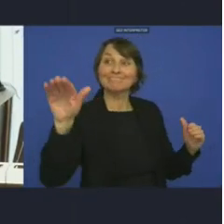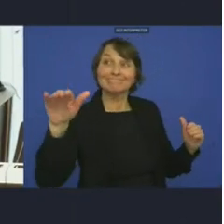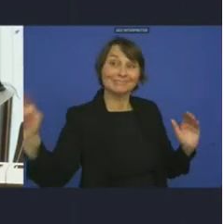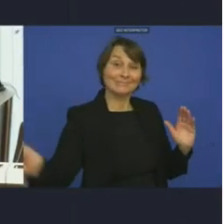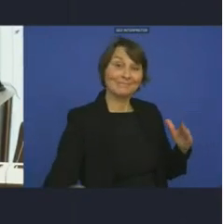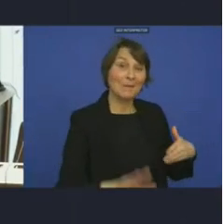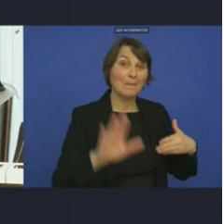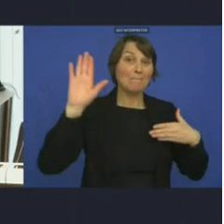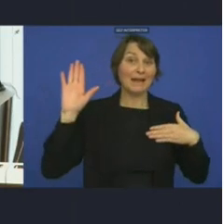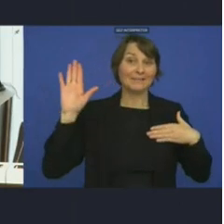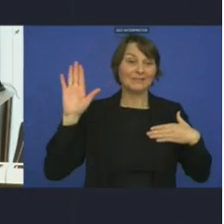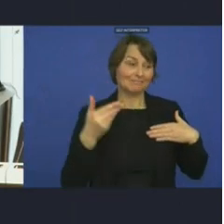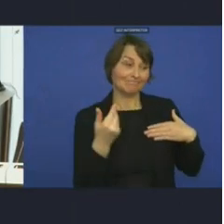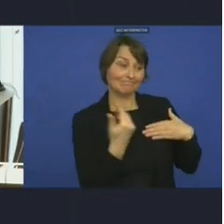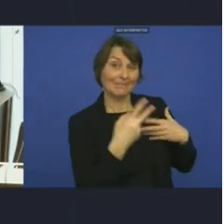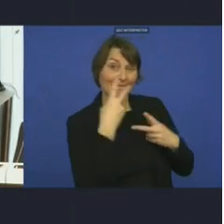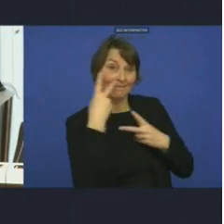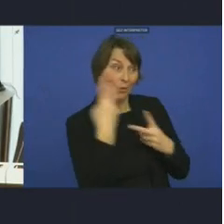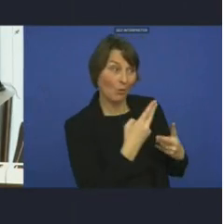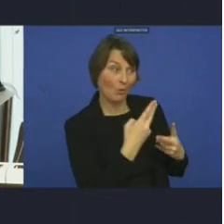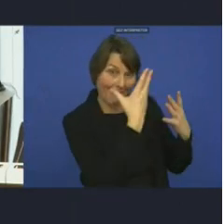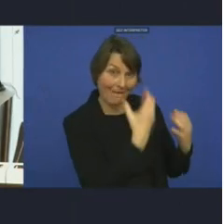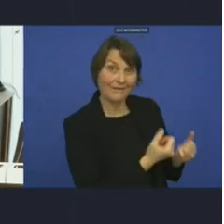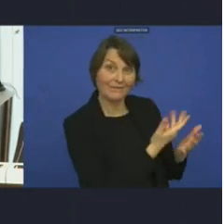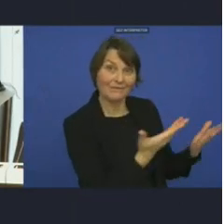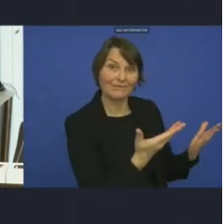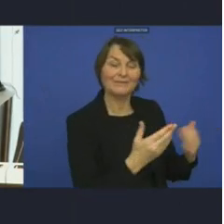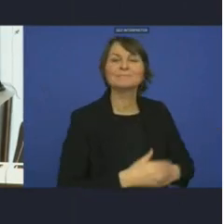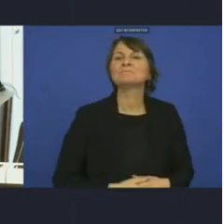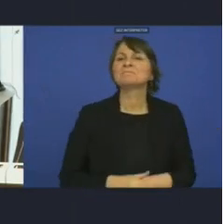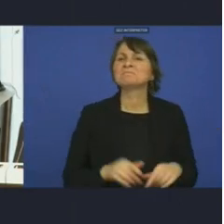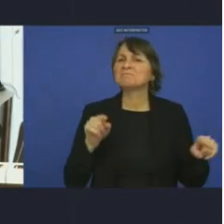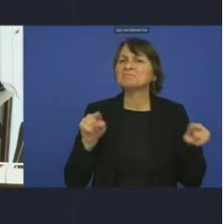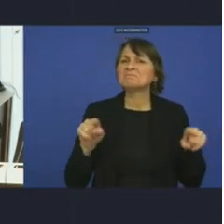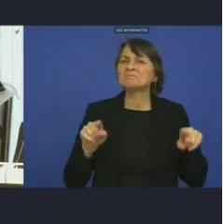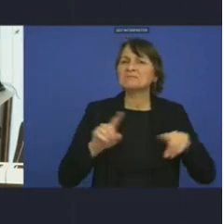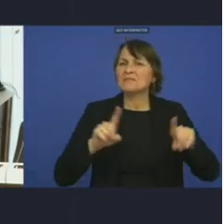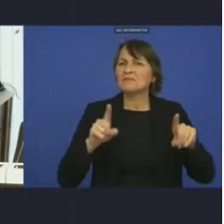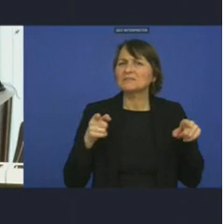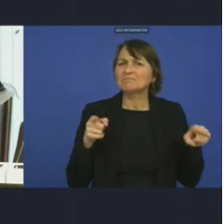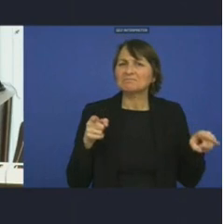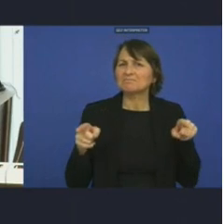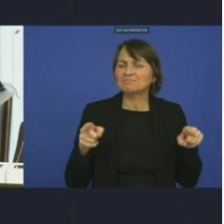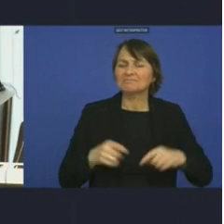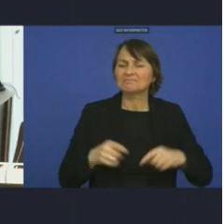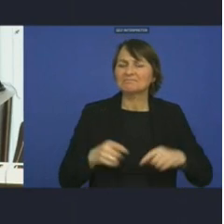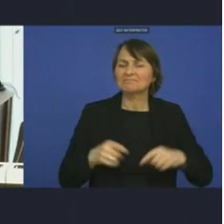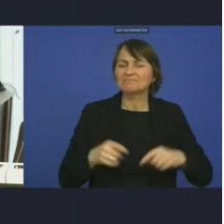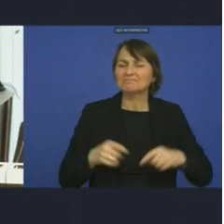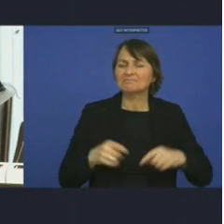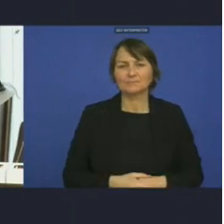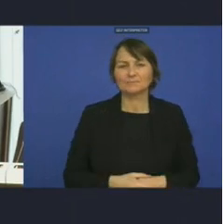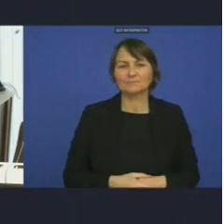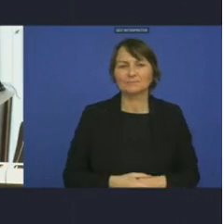to the initiative you are already ongoing. The main difference between the two is that for sending a pledge or